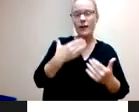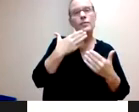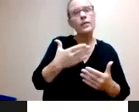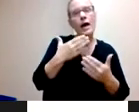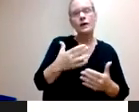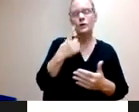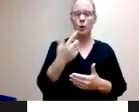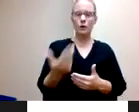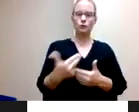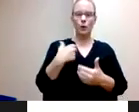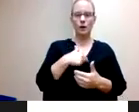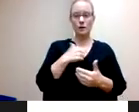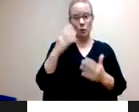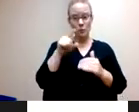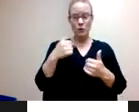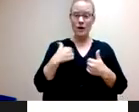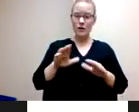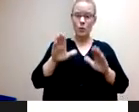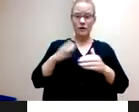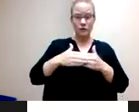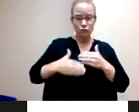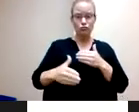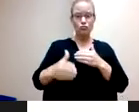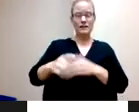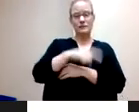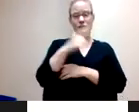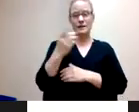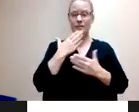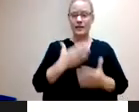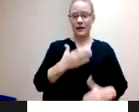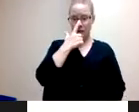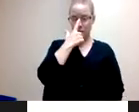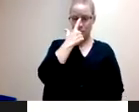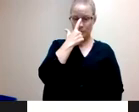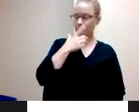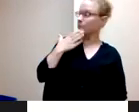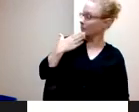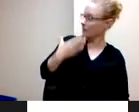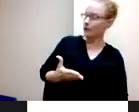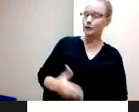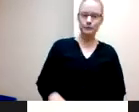We hope you have a wonderful rest of the day. Thank you. Thank you.